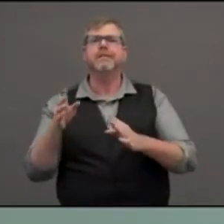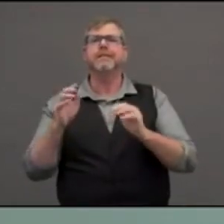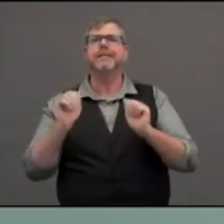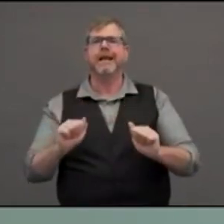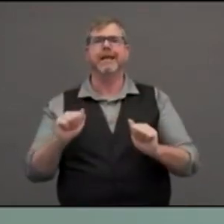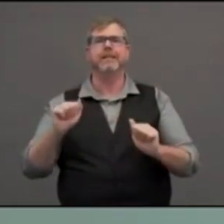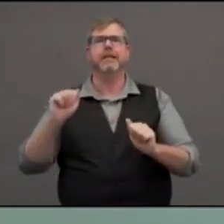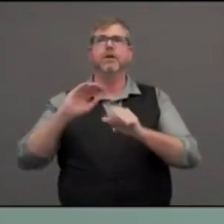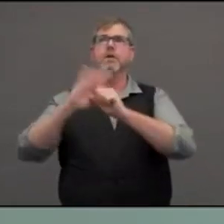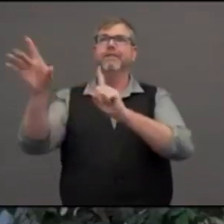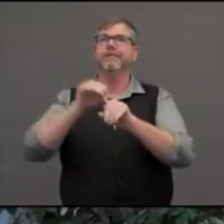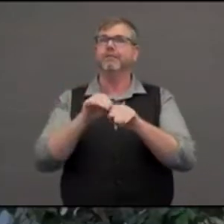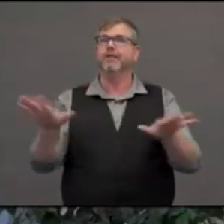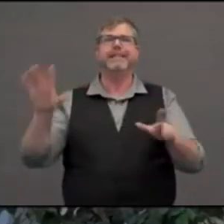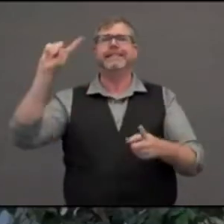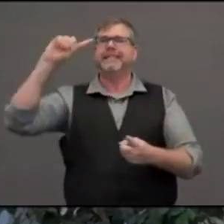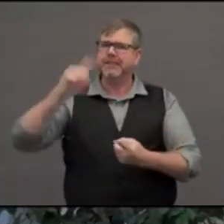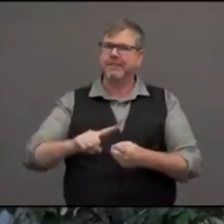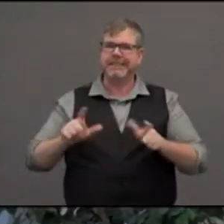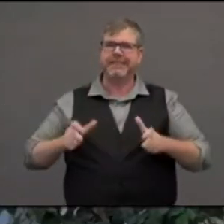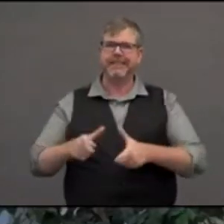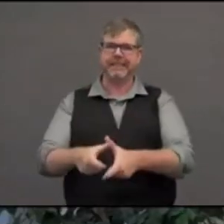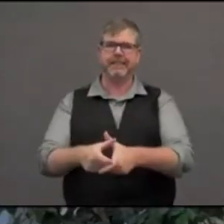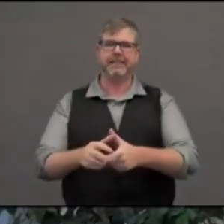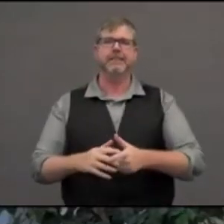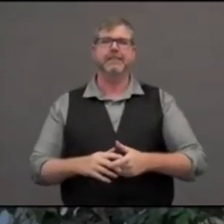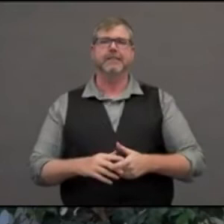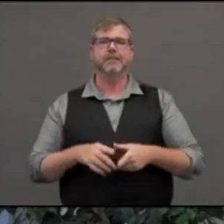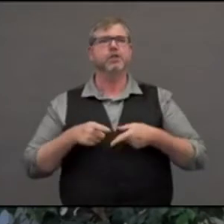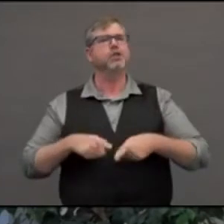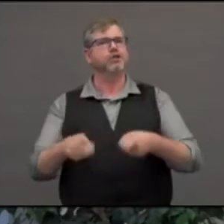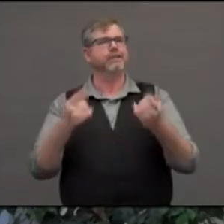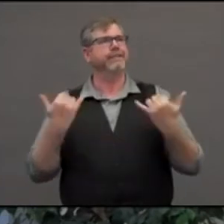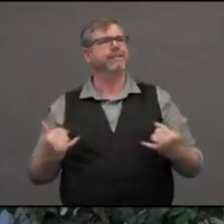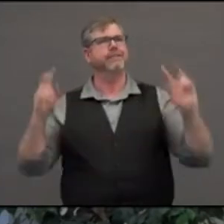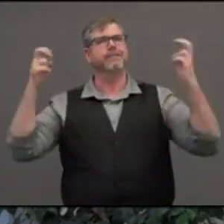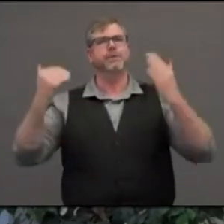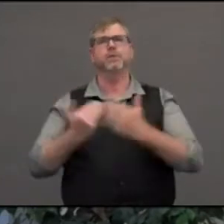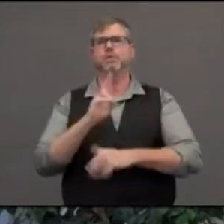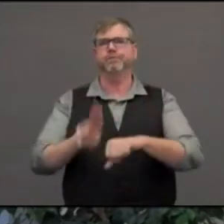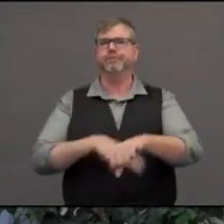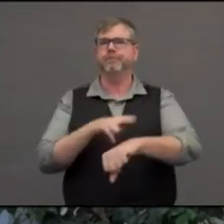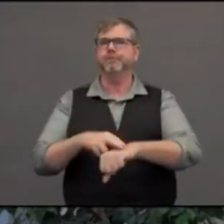new normal? Well, as we all know, and I think we keep talking about wearing these